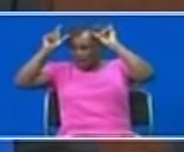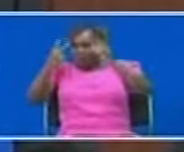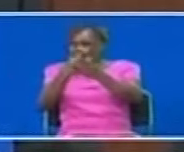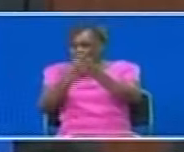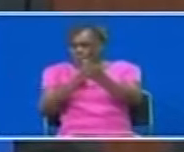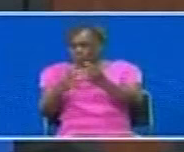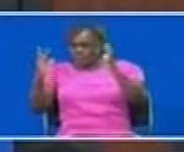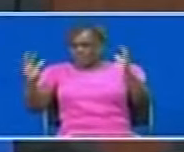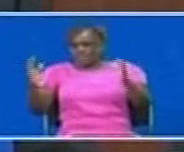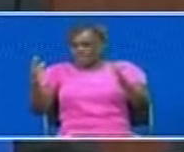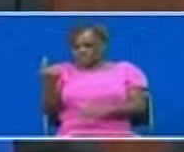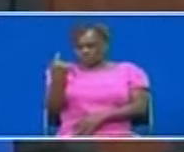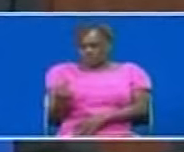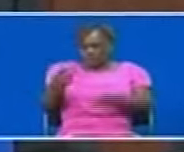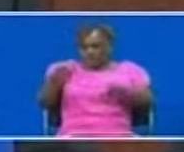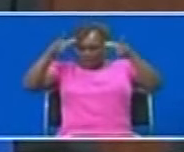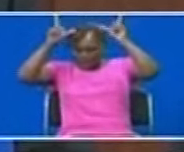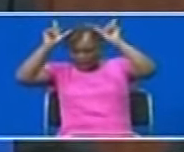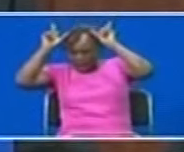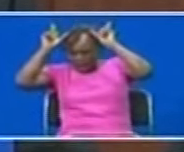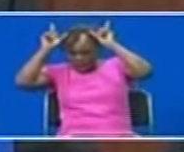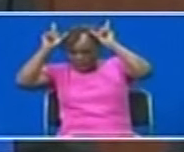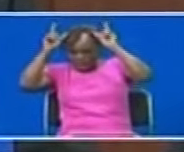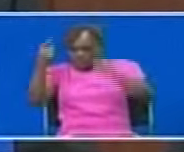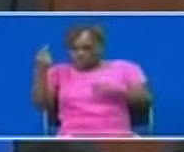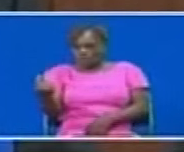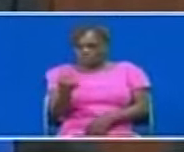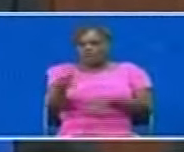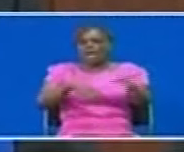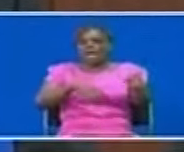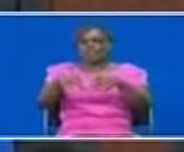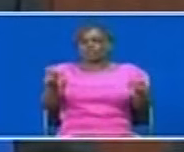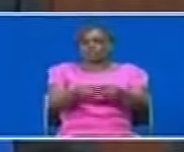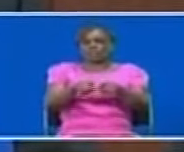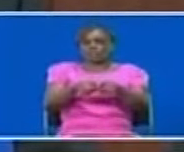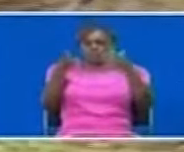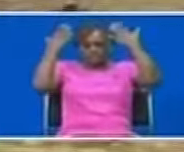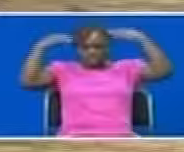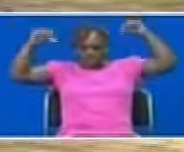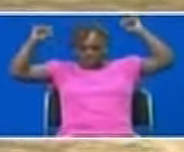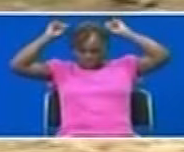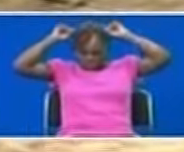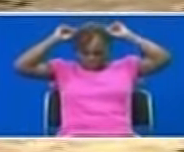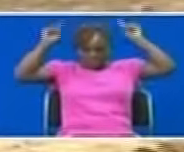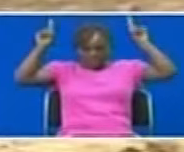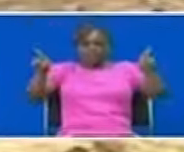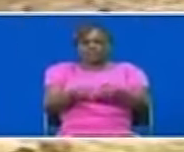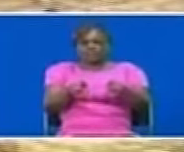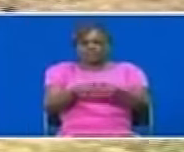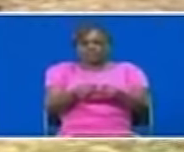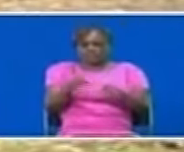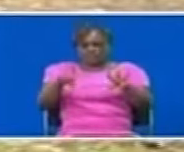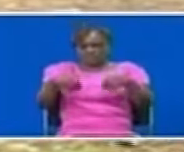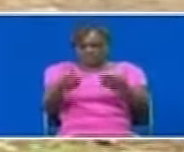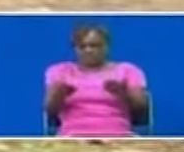small, cows and small stock made up of sheep and goats. The Breeders' Show and Sell will give